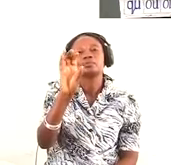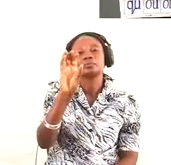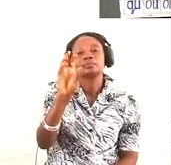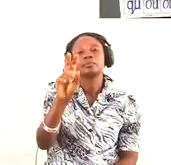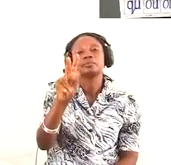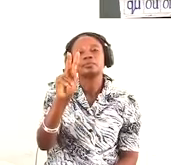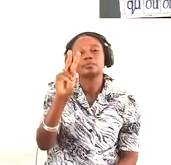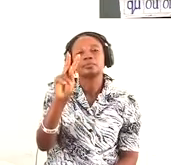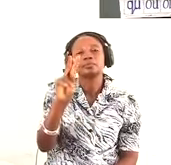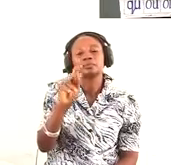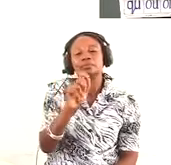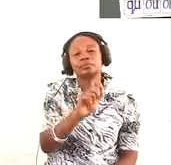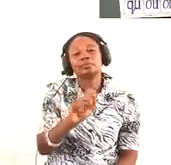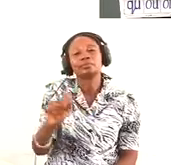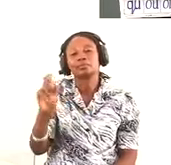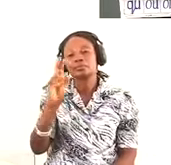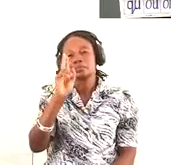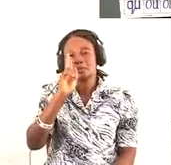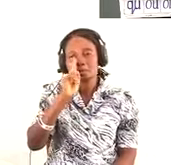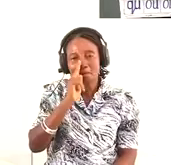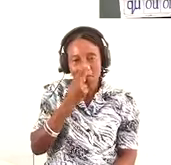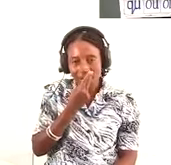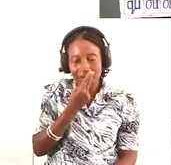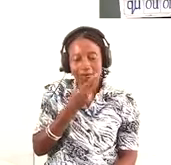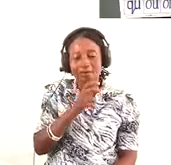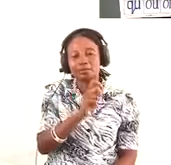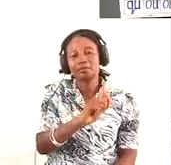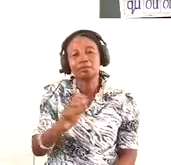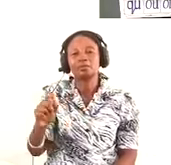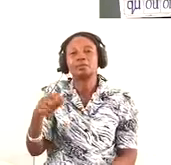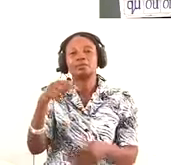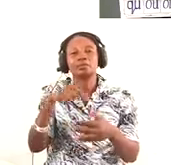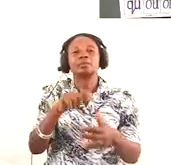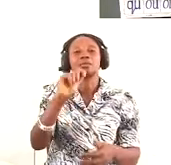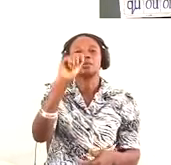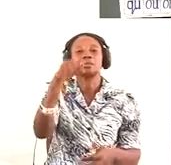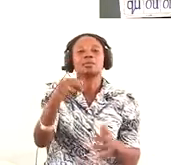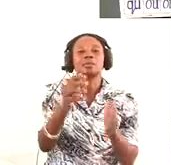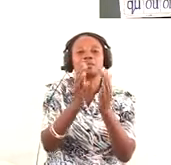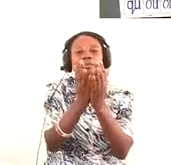Now, let's try to write this sound first.